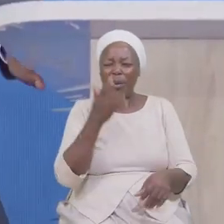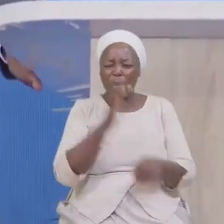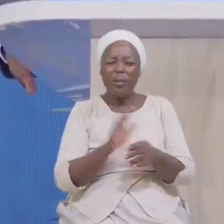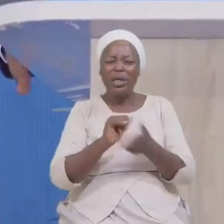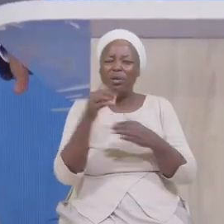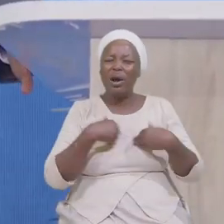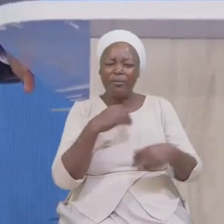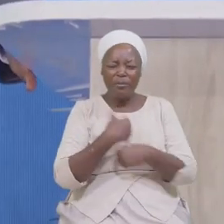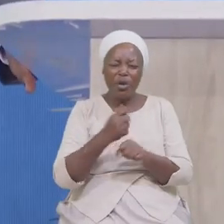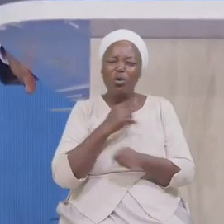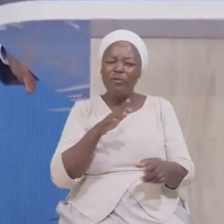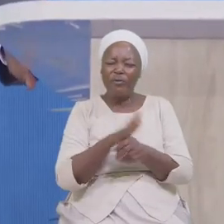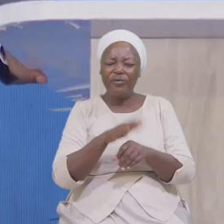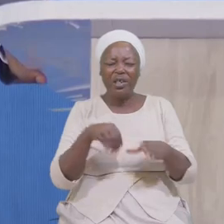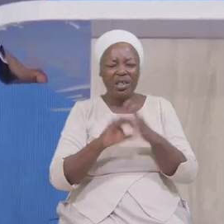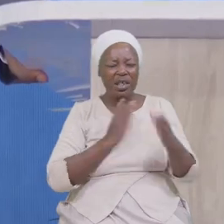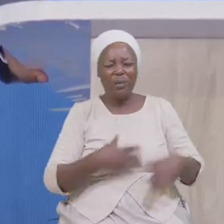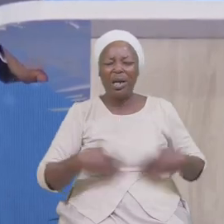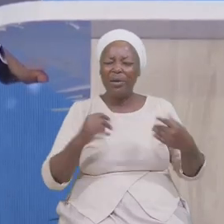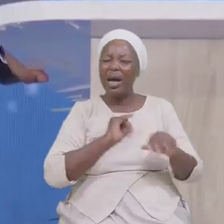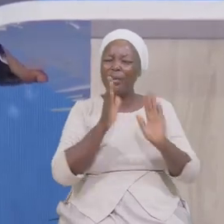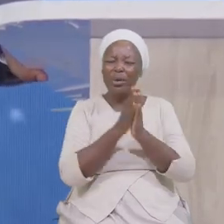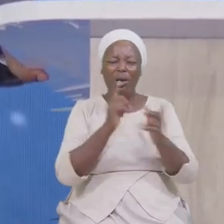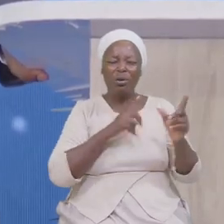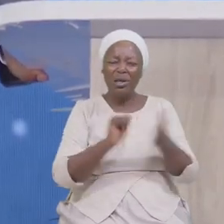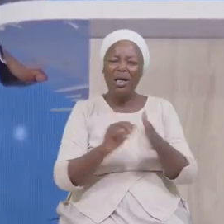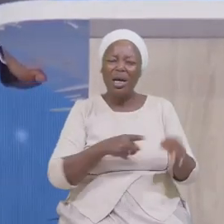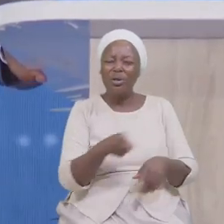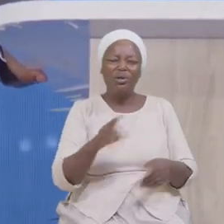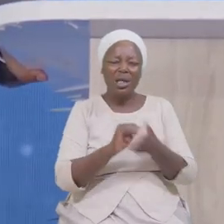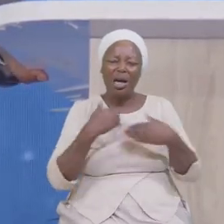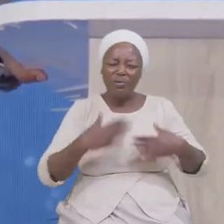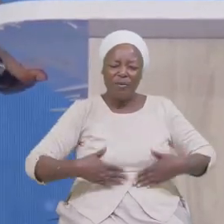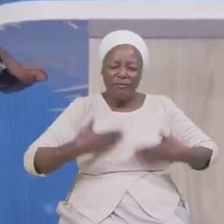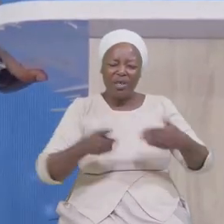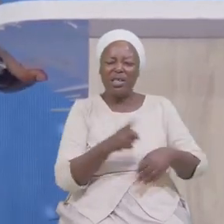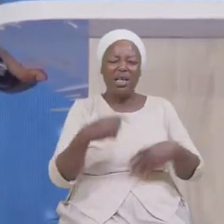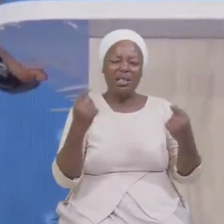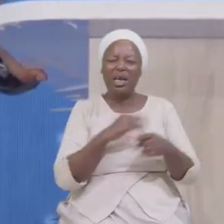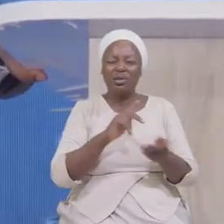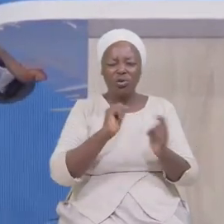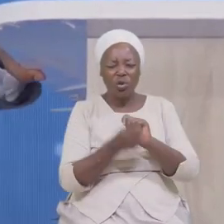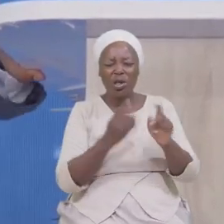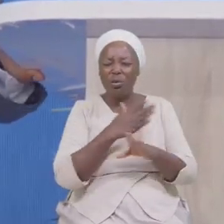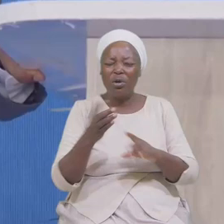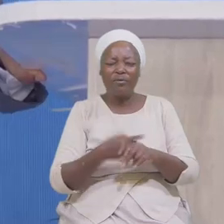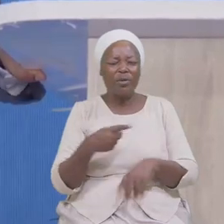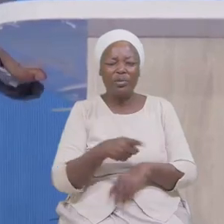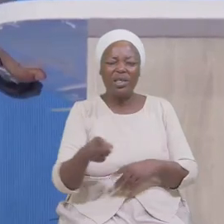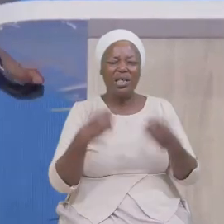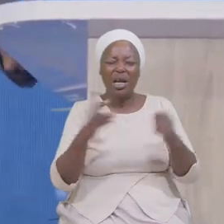our lives. I pray, Lord, those who have confessed their sins, they have turned away from their sins, and they want to be free from every